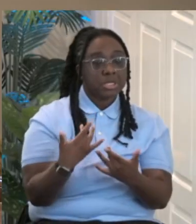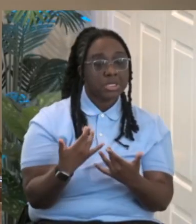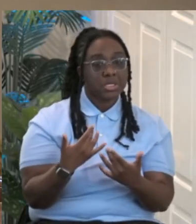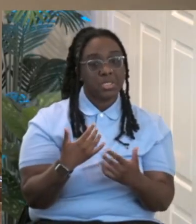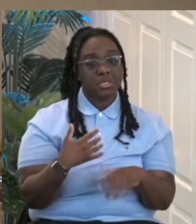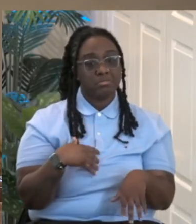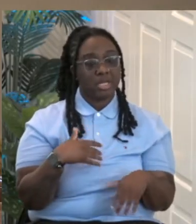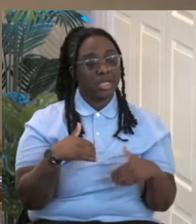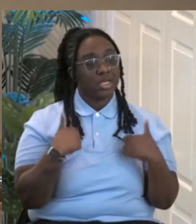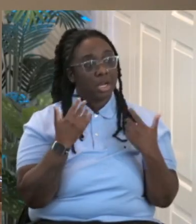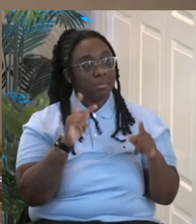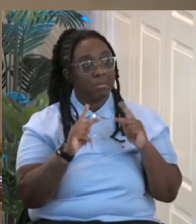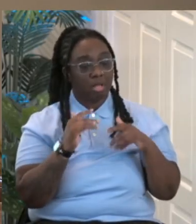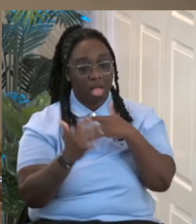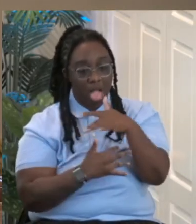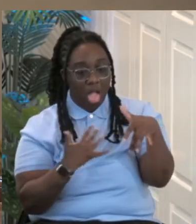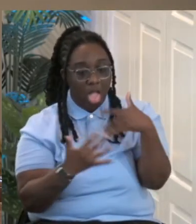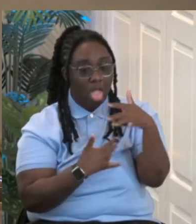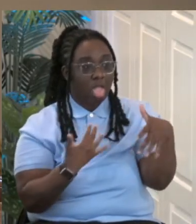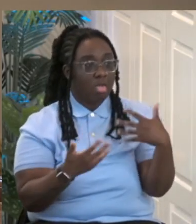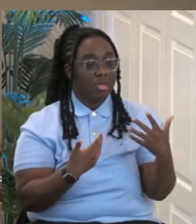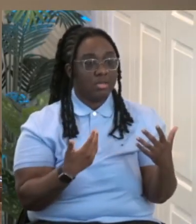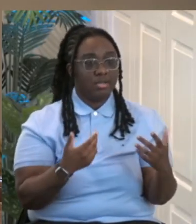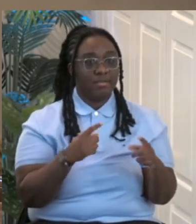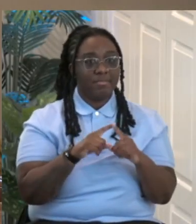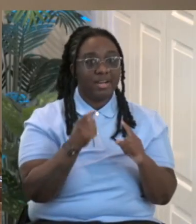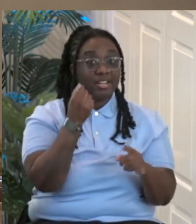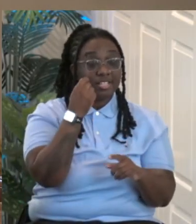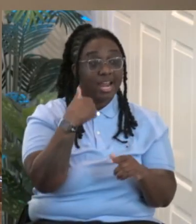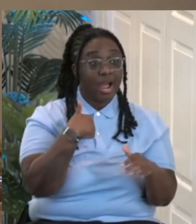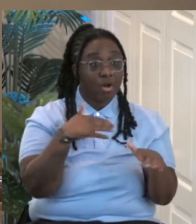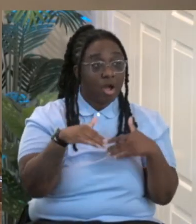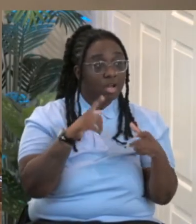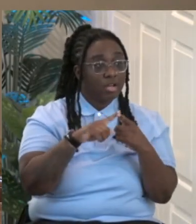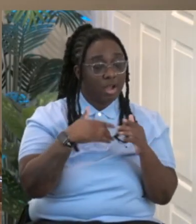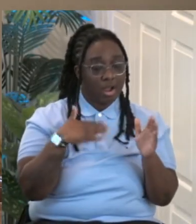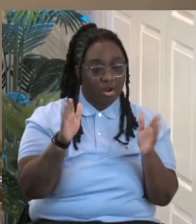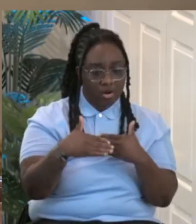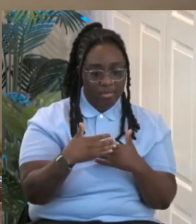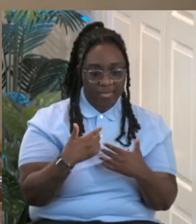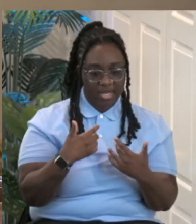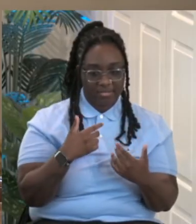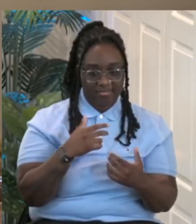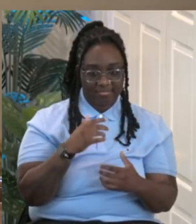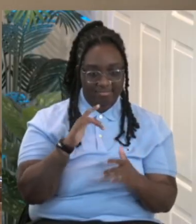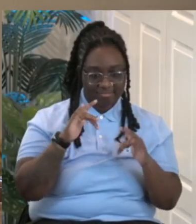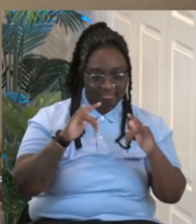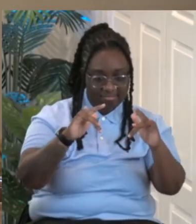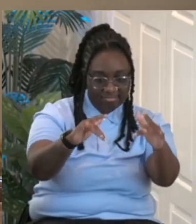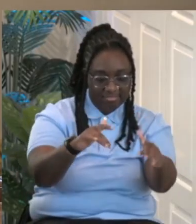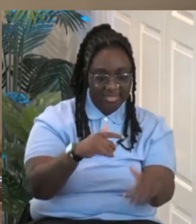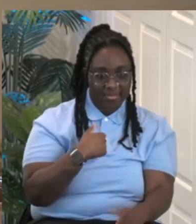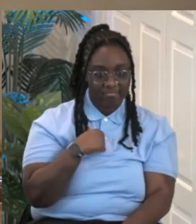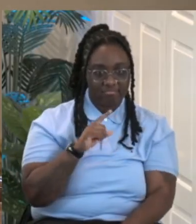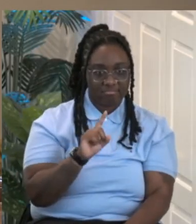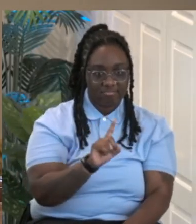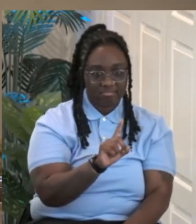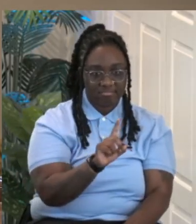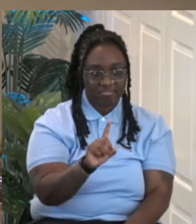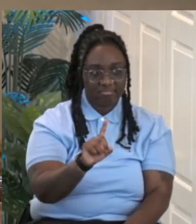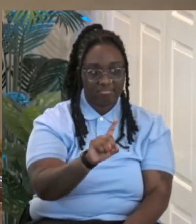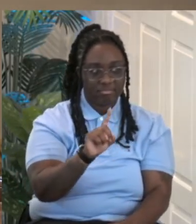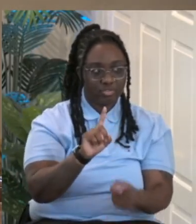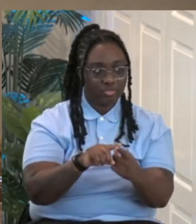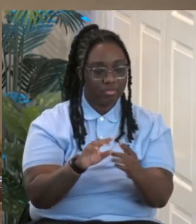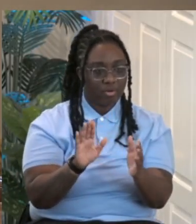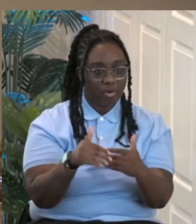out, talking, you know. Nobody was around. So the next day, I went to Thad Holcomb, Reverend Thad Holcomb, and I